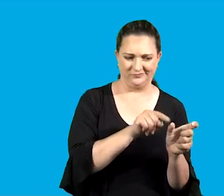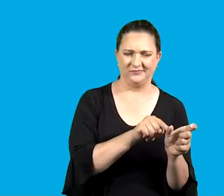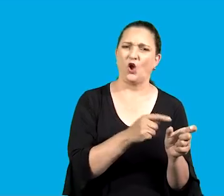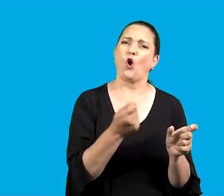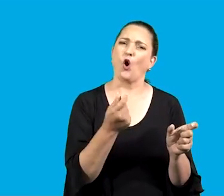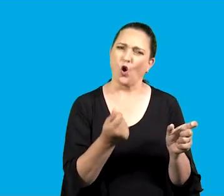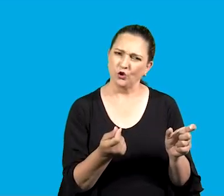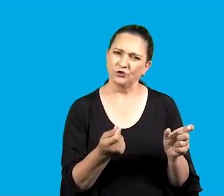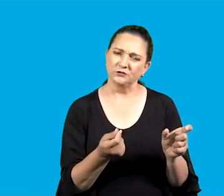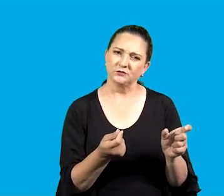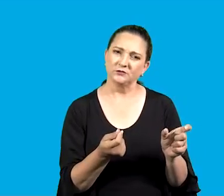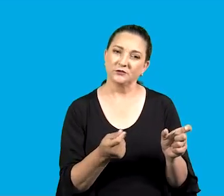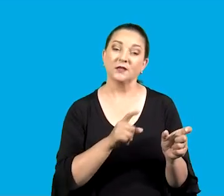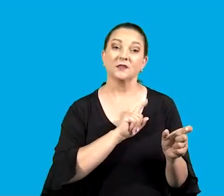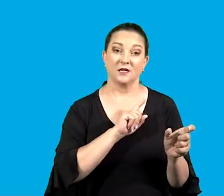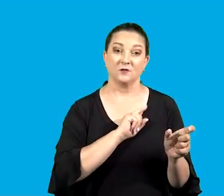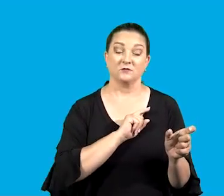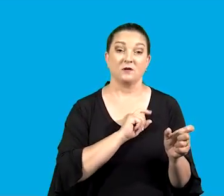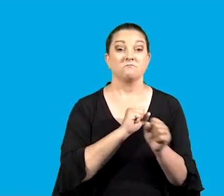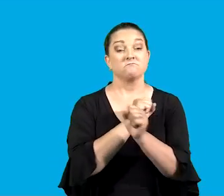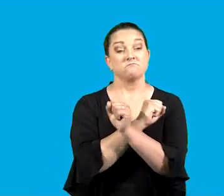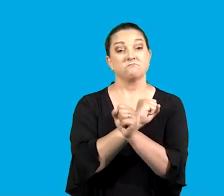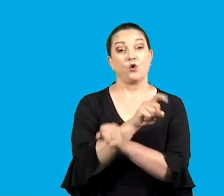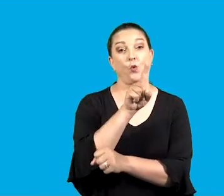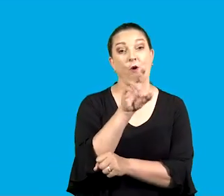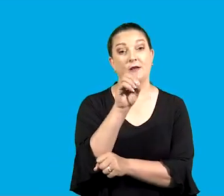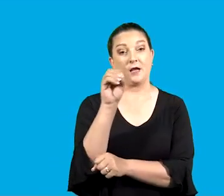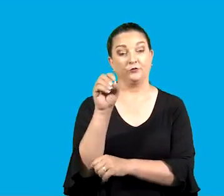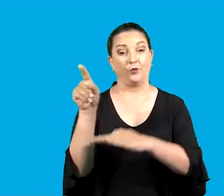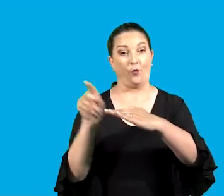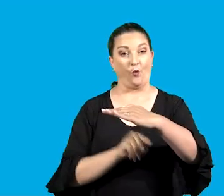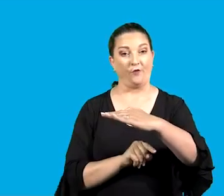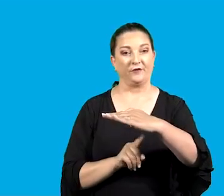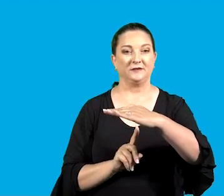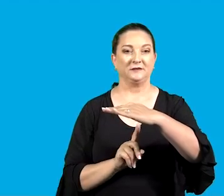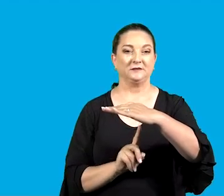the cost. So I'll come and say multiply by 100 over